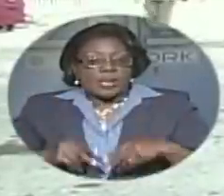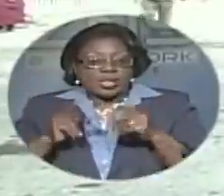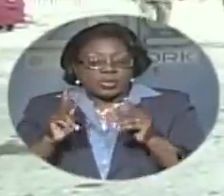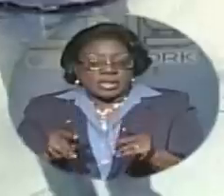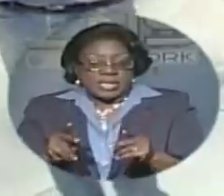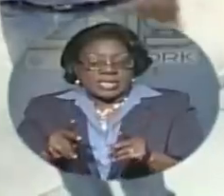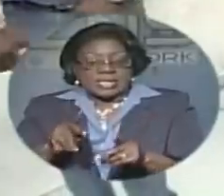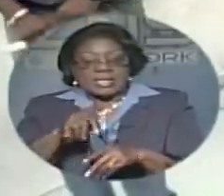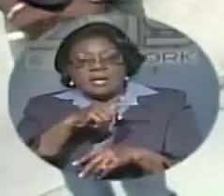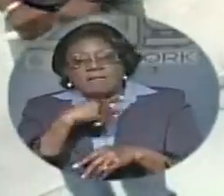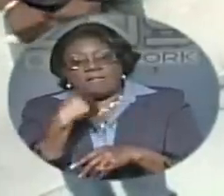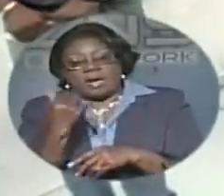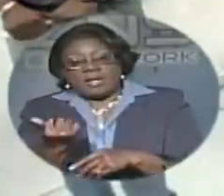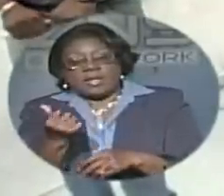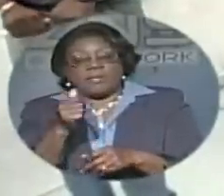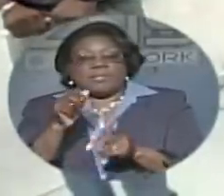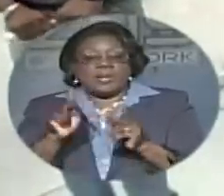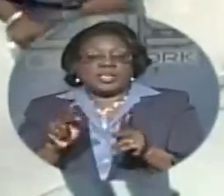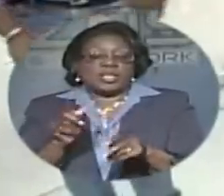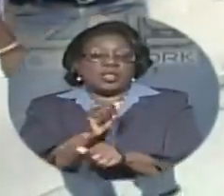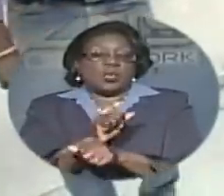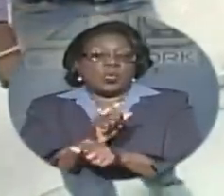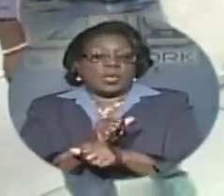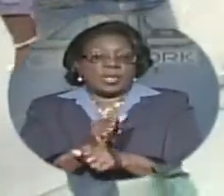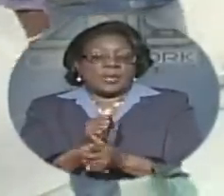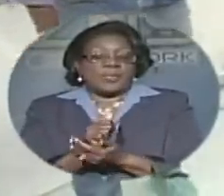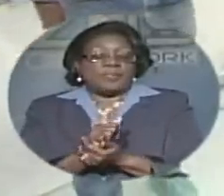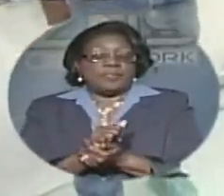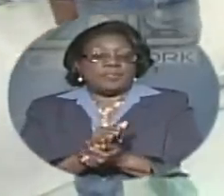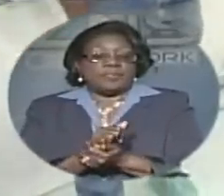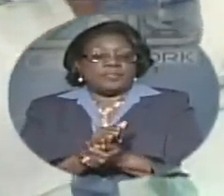among other spin-off opportunities. Sabrina Brown, ZNS News.